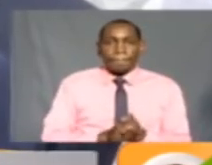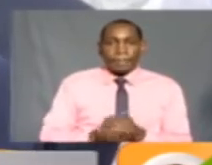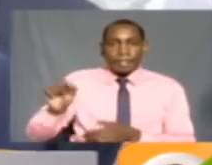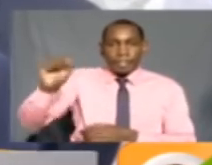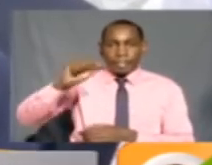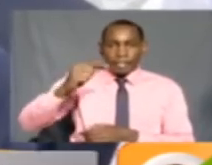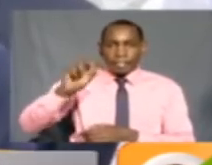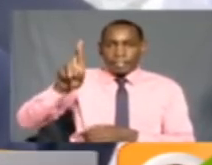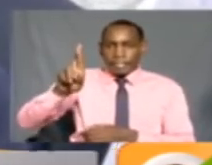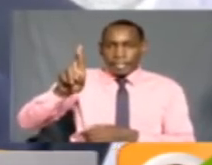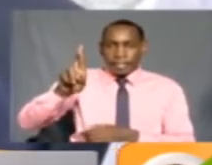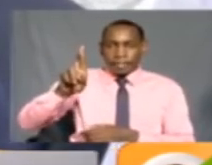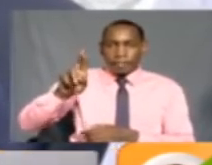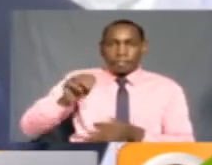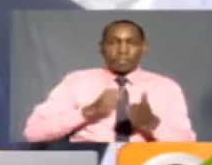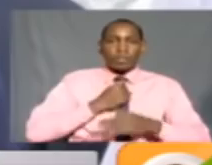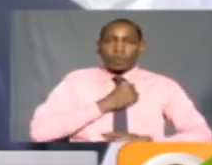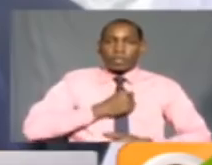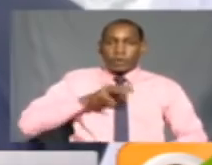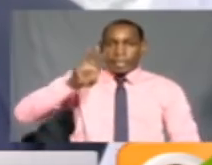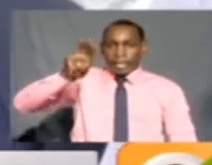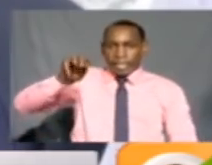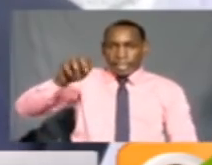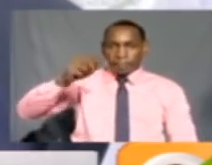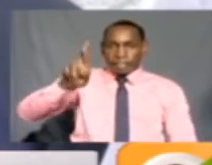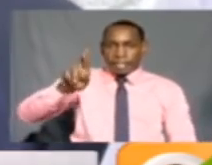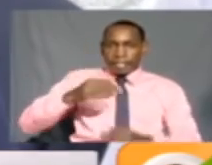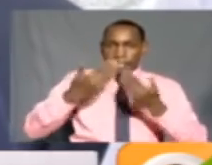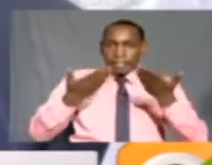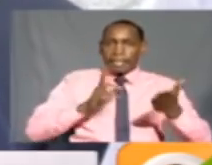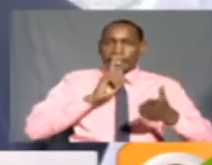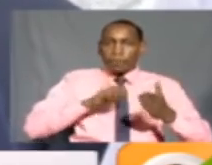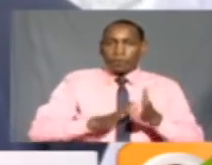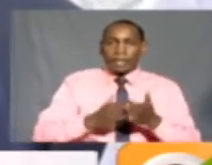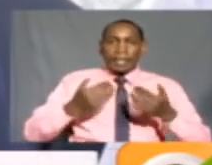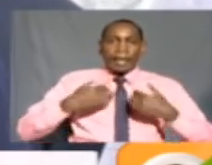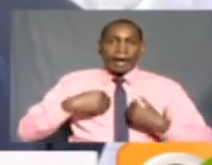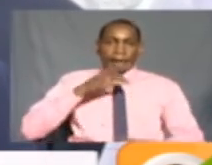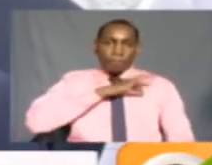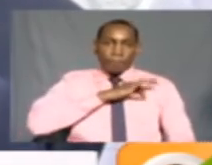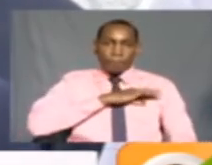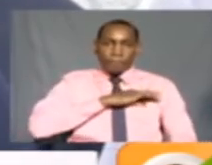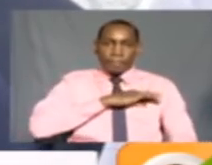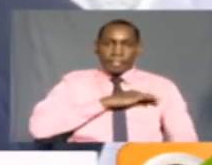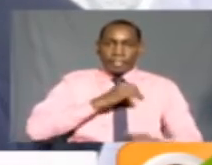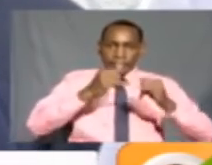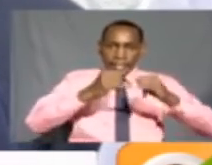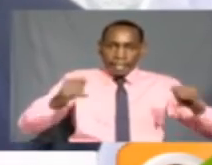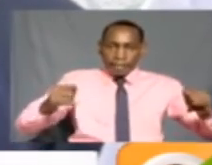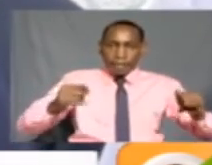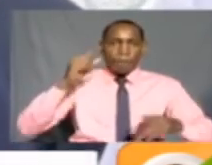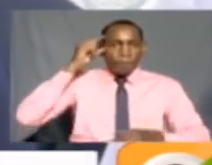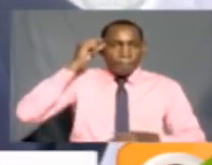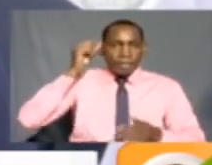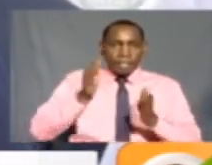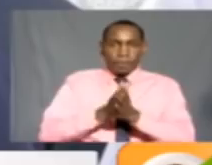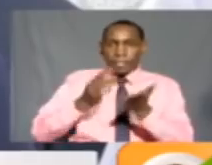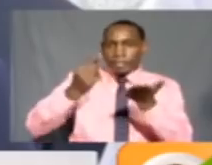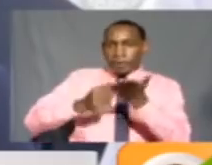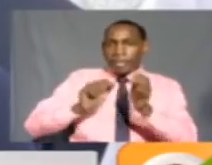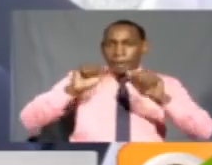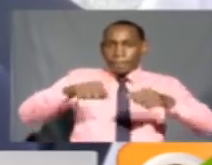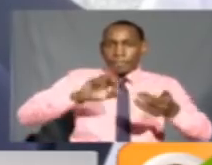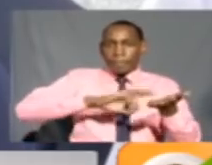SGR, so of MGR, we shall now say, look, we have a profitable line all the way from Baza to Malaba, which can also